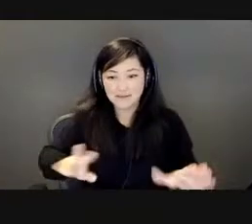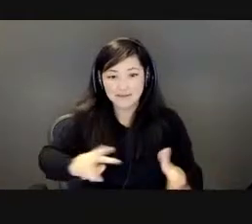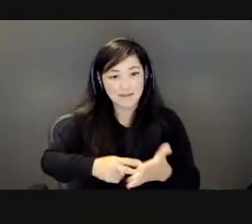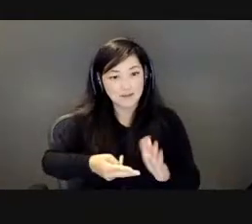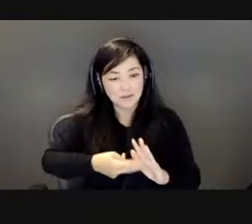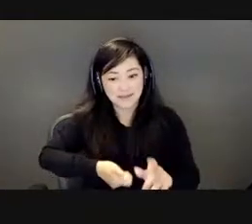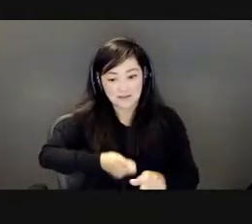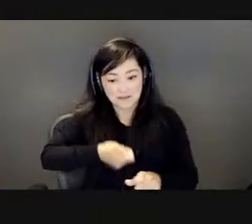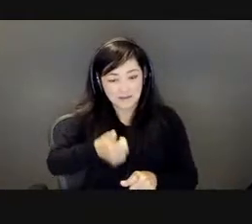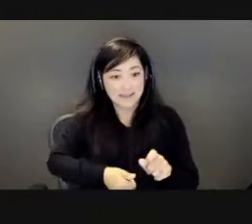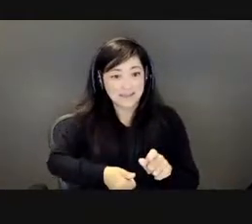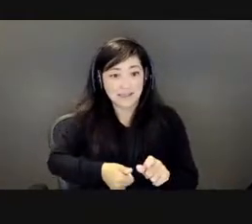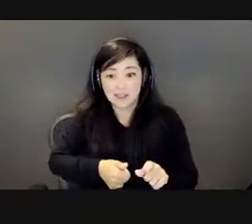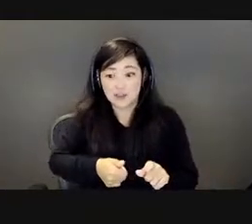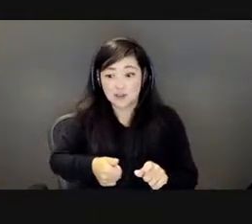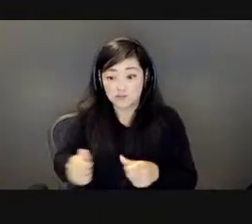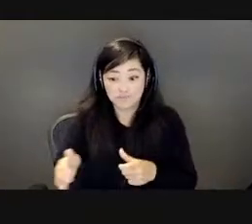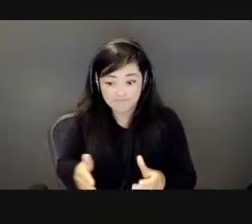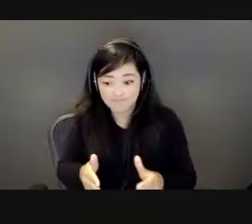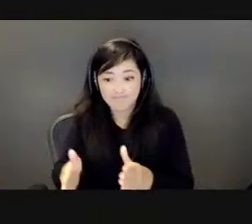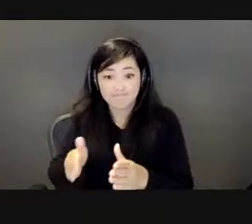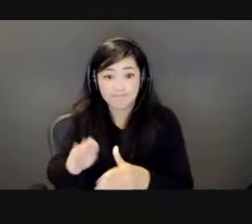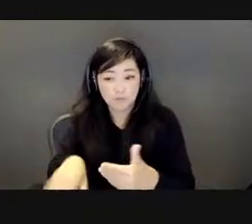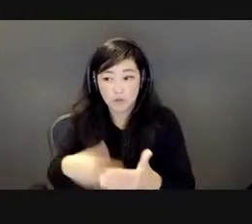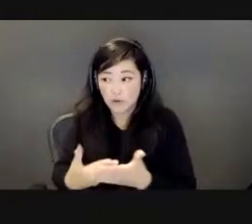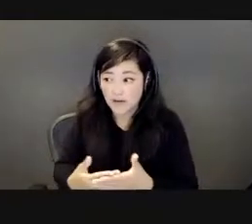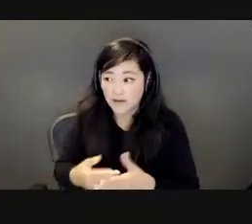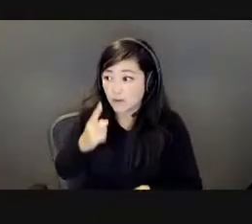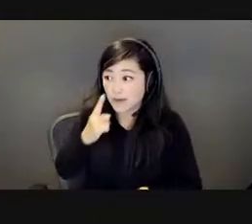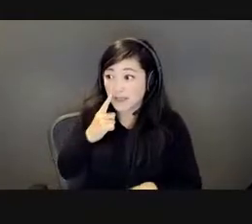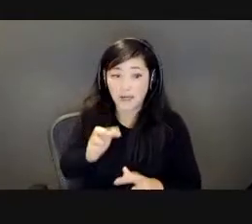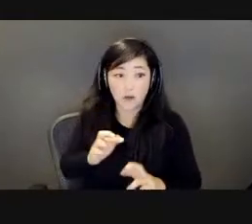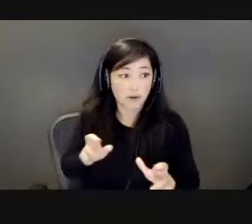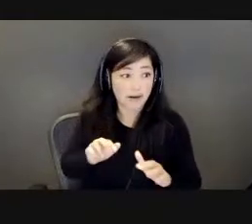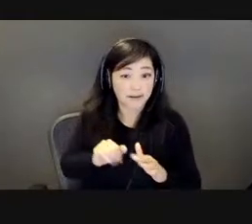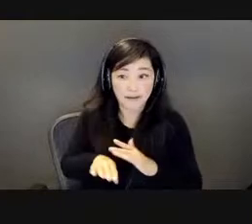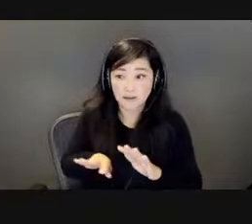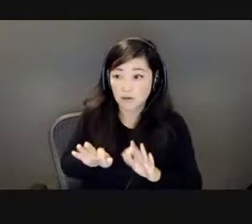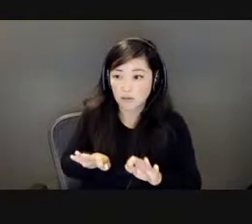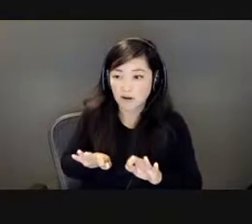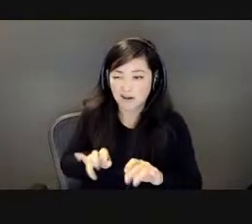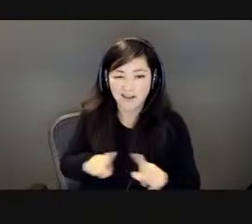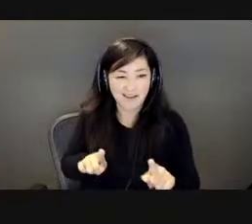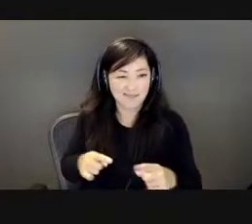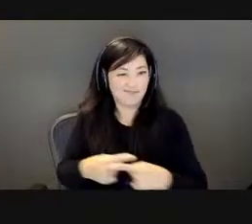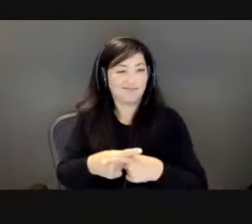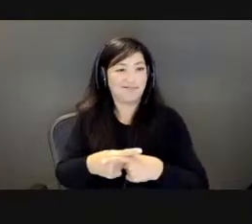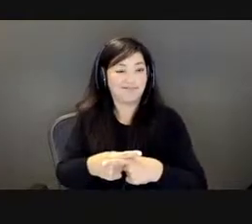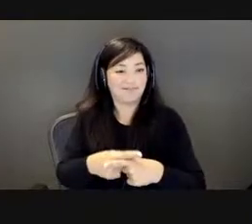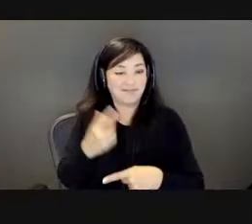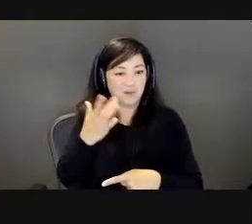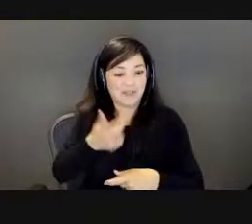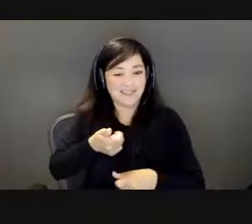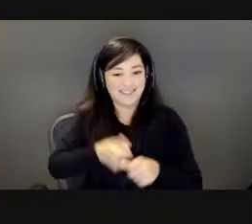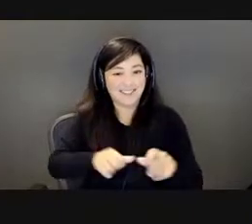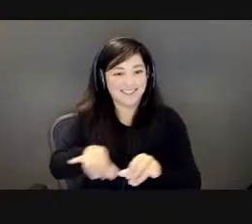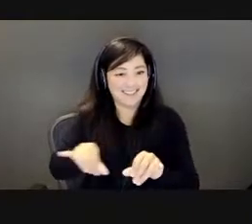different trail that we go into. And so that's one of the big things. And, you know, right now, accessible